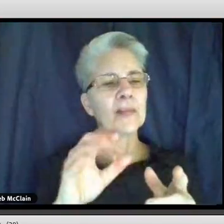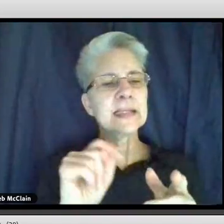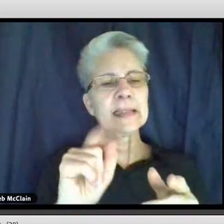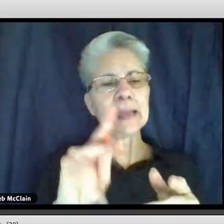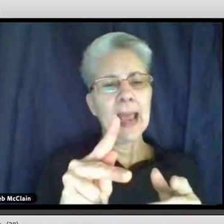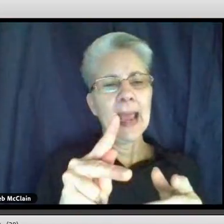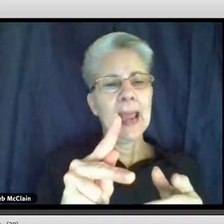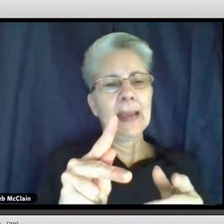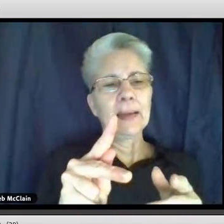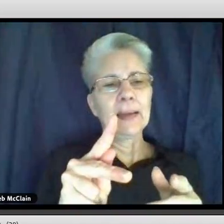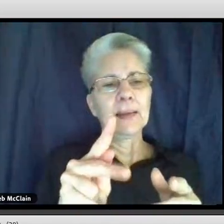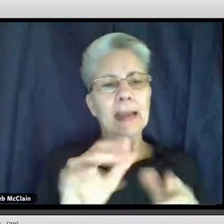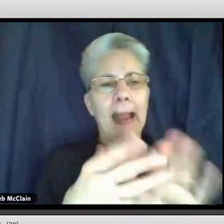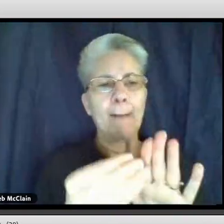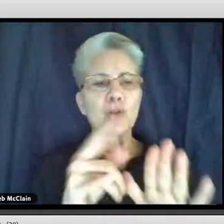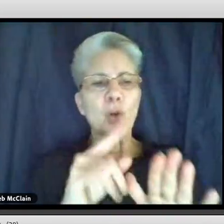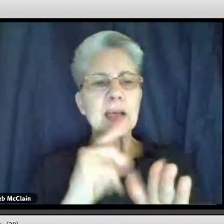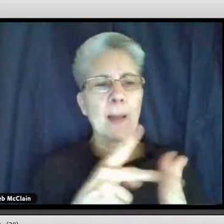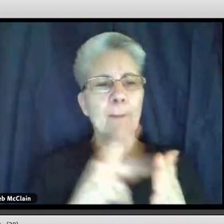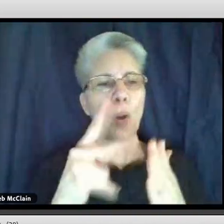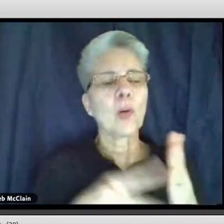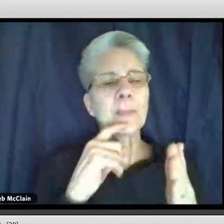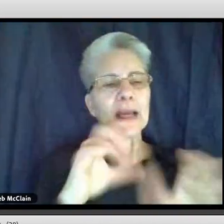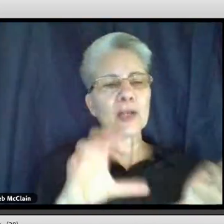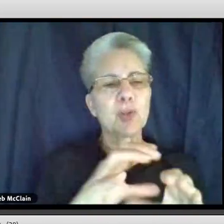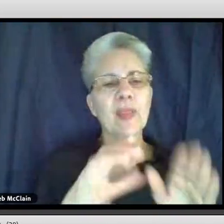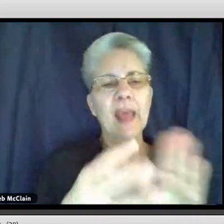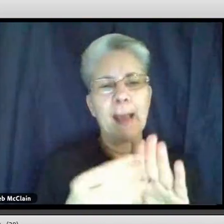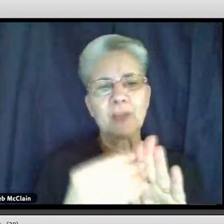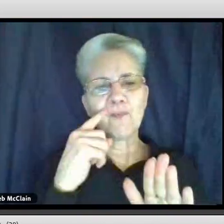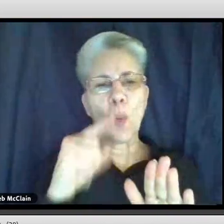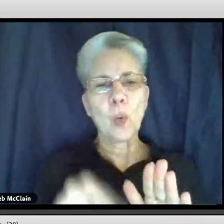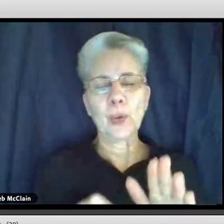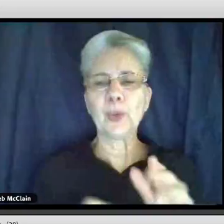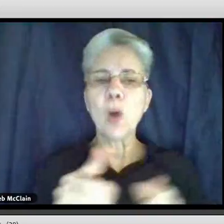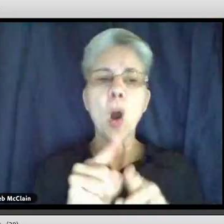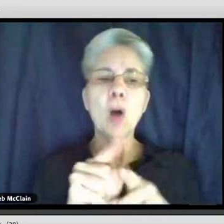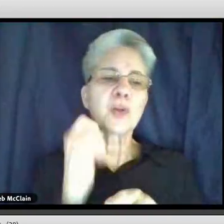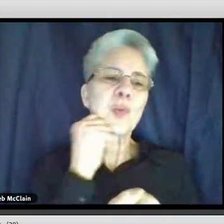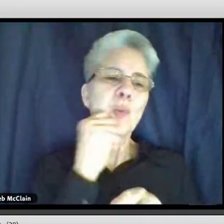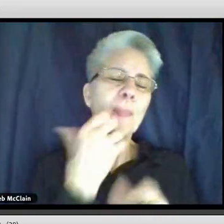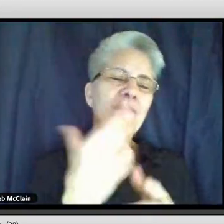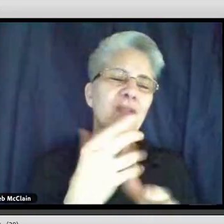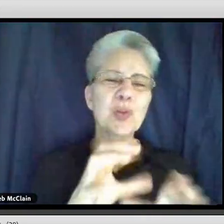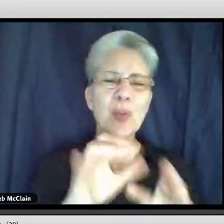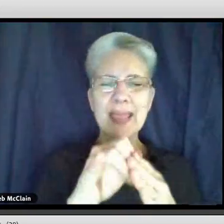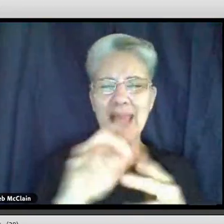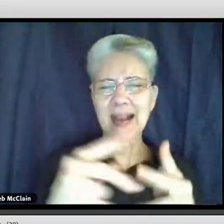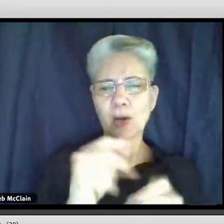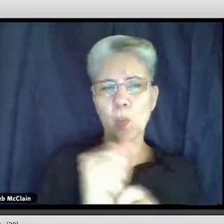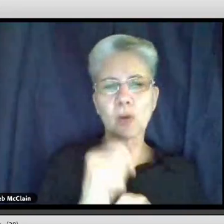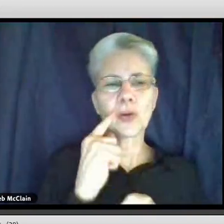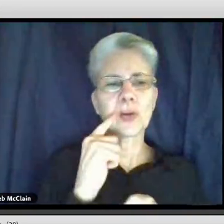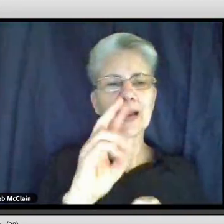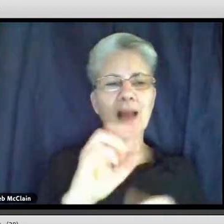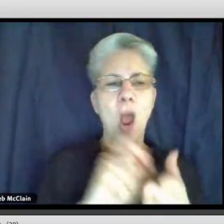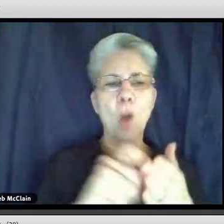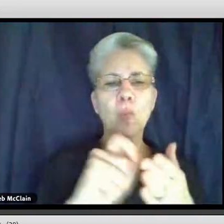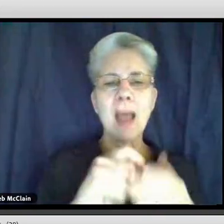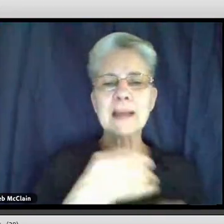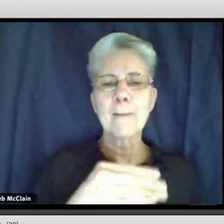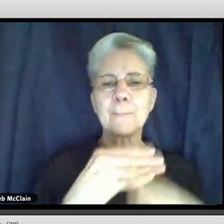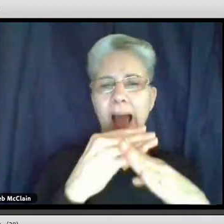a free program that can do disk imaging for you. Also, usually, if you're doing that kind of work, you'll need a write blocker,